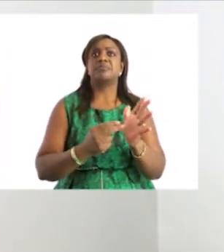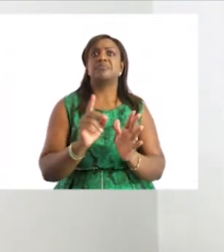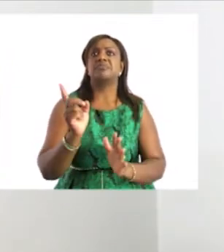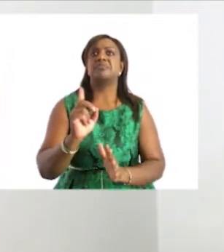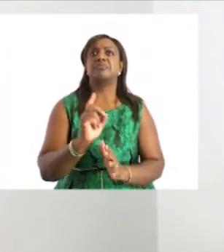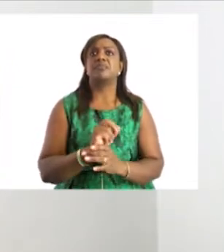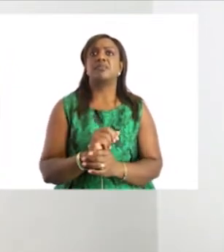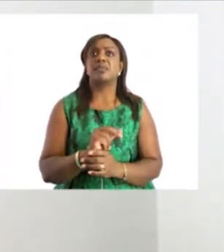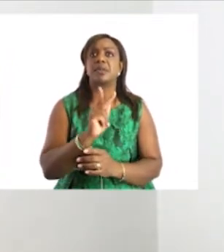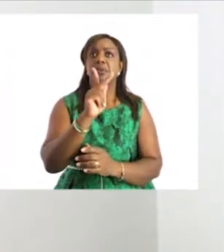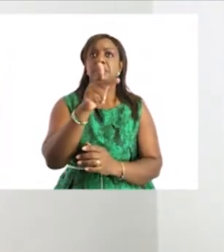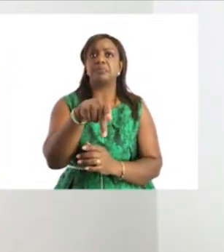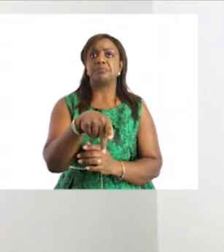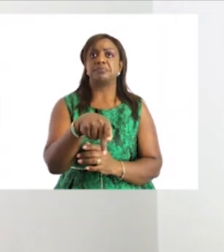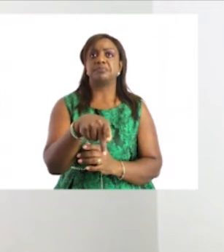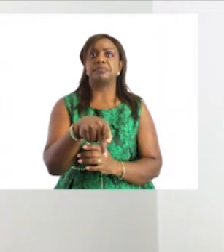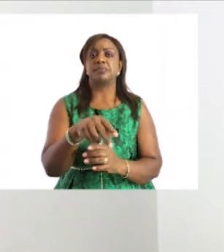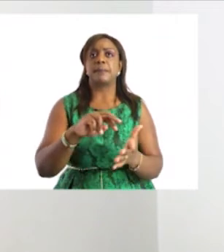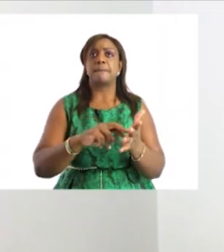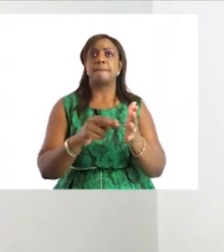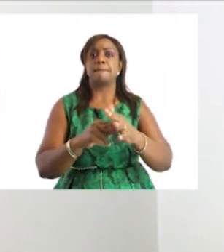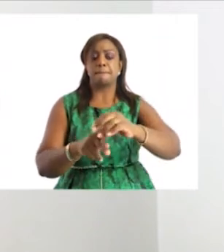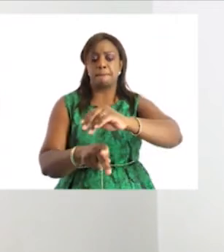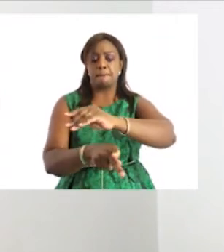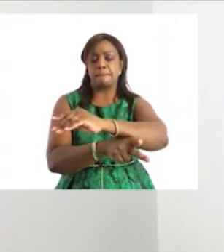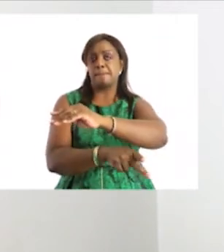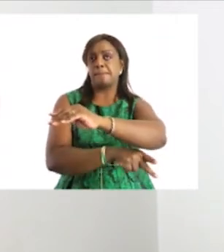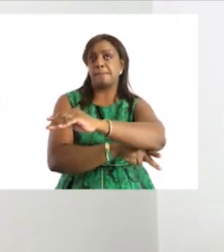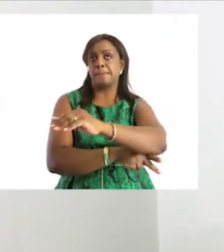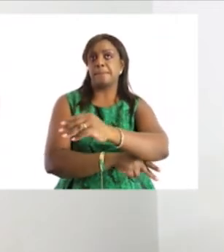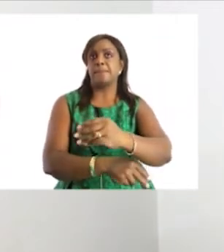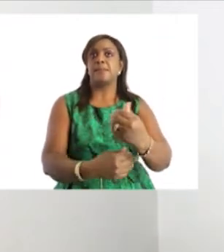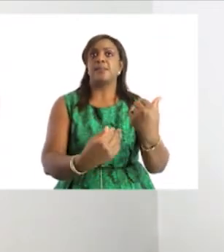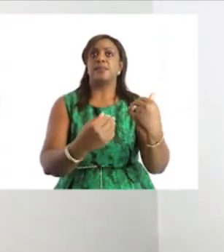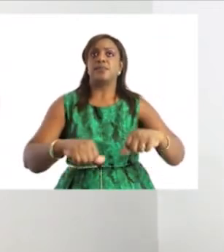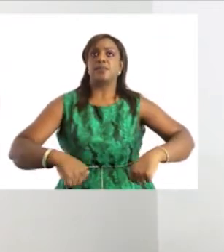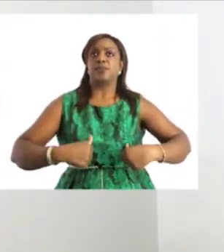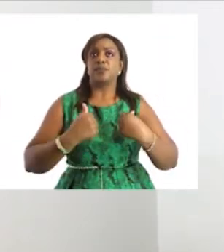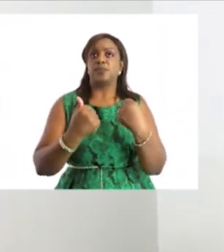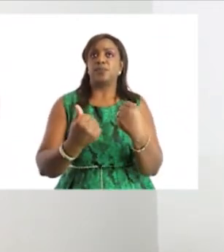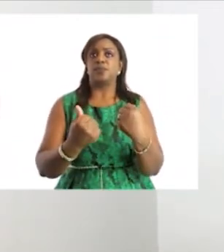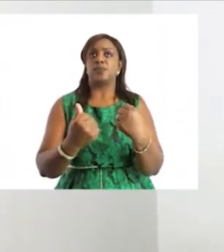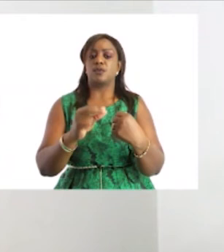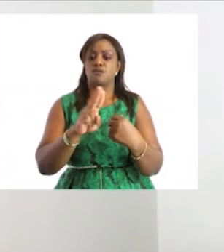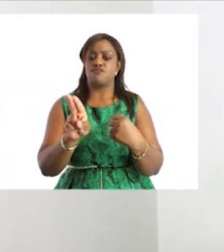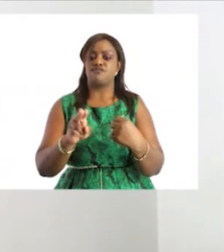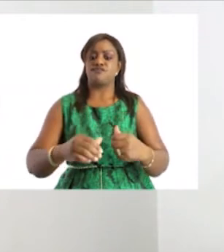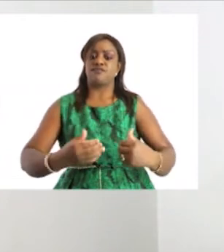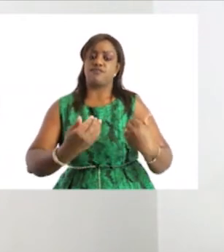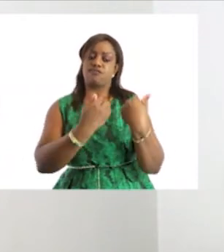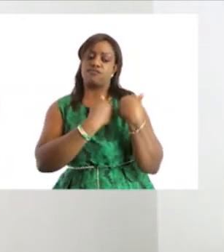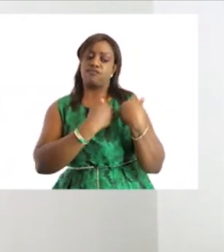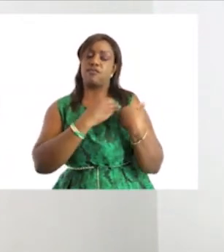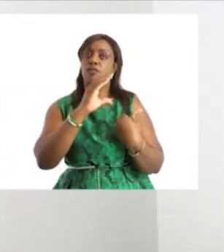Well, PHC stands for primary health care. So the P is for primary, the H is for health,